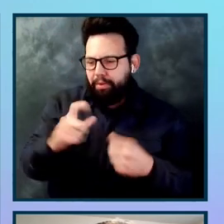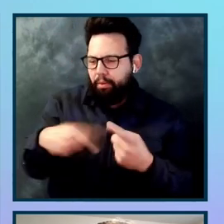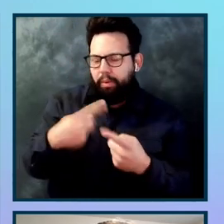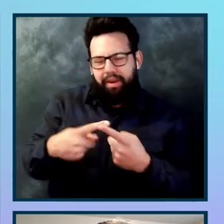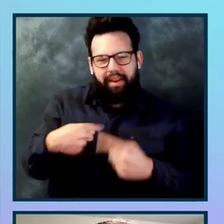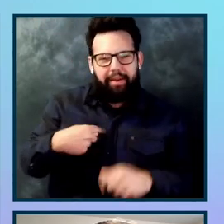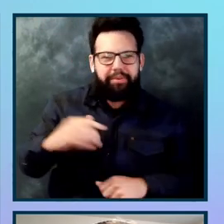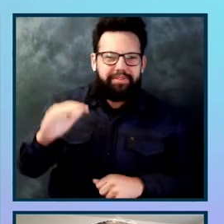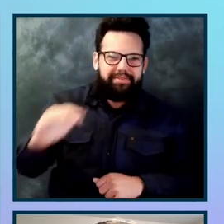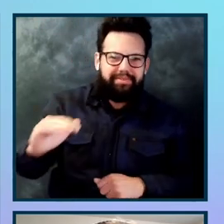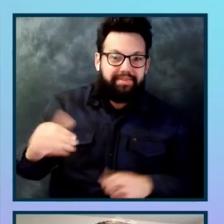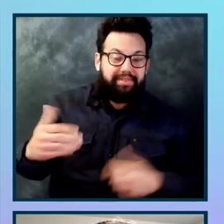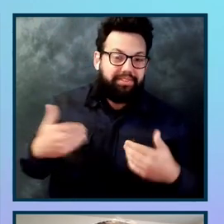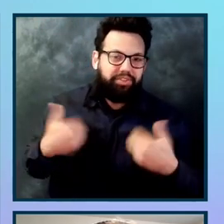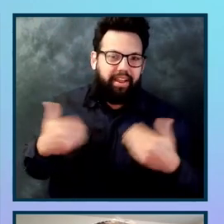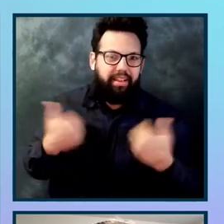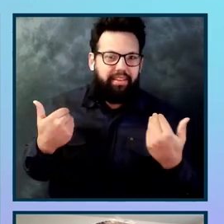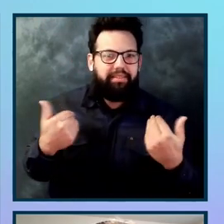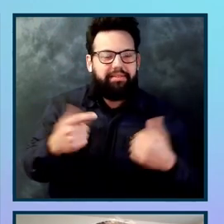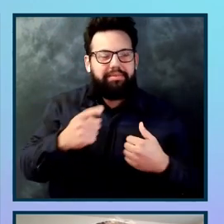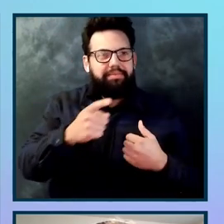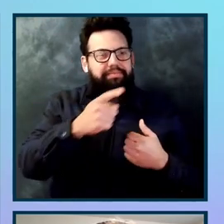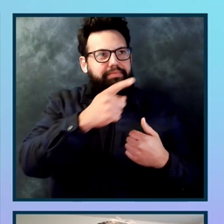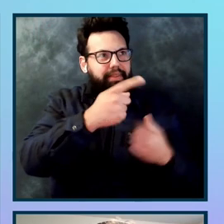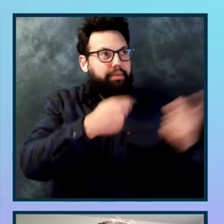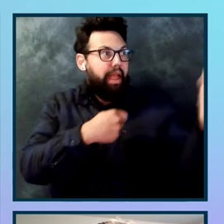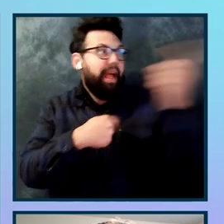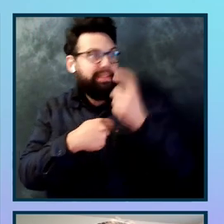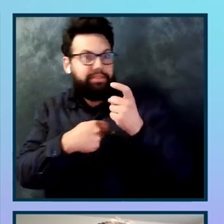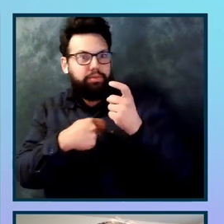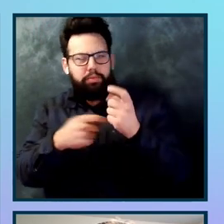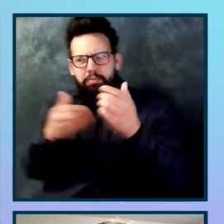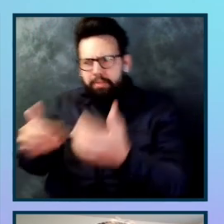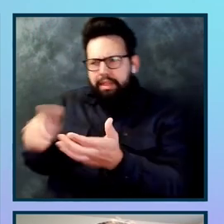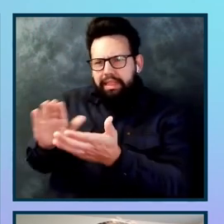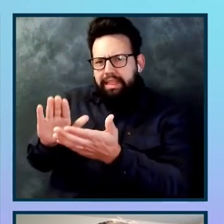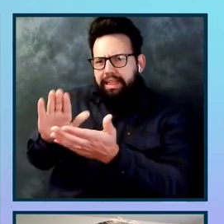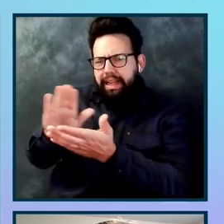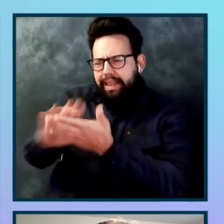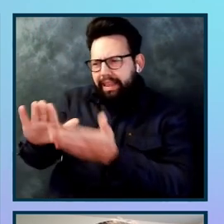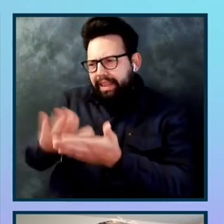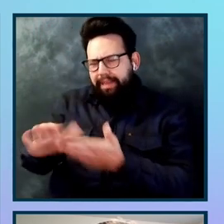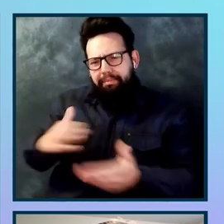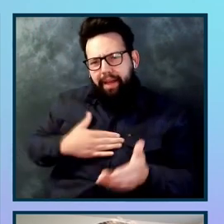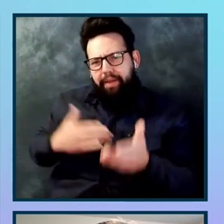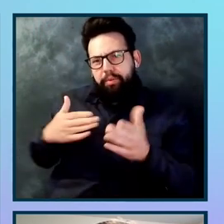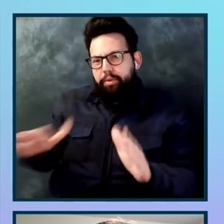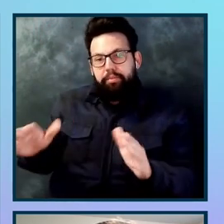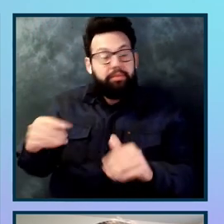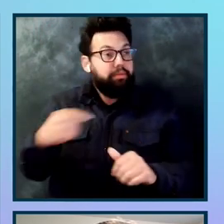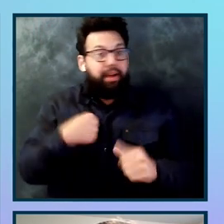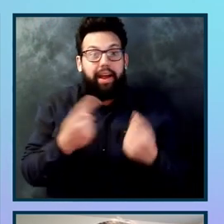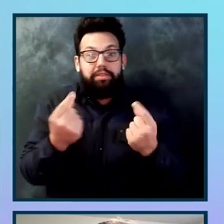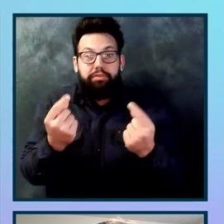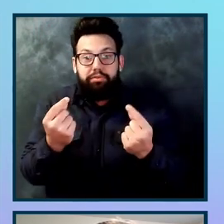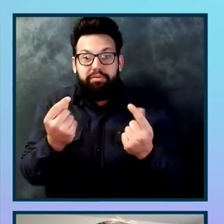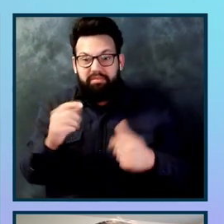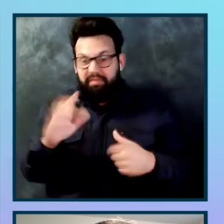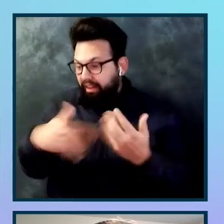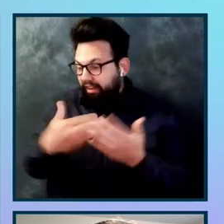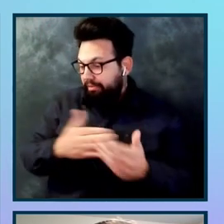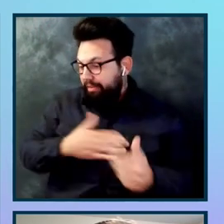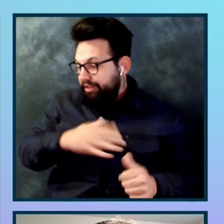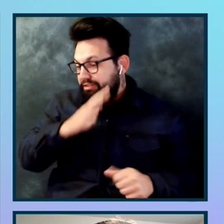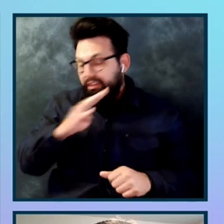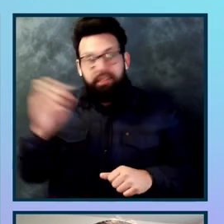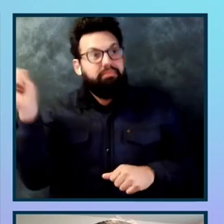room before I could go out and play. And what I decided to do was take all the stuff that was all over the floor, shove it in my closet, and I managed